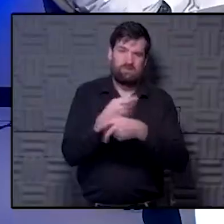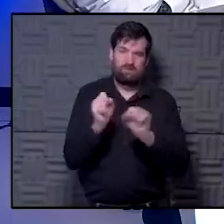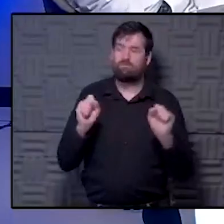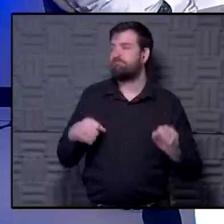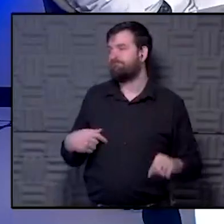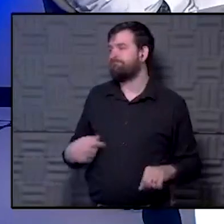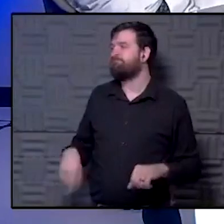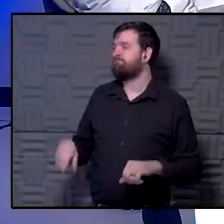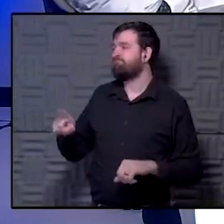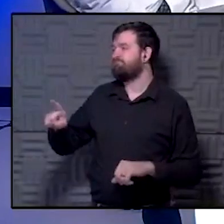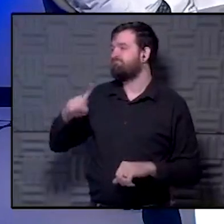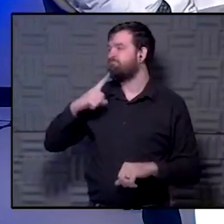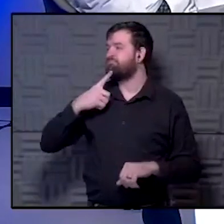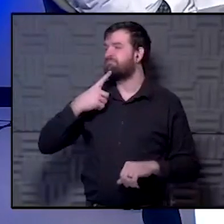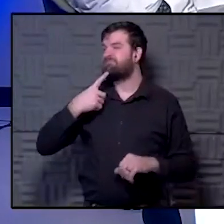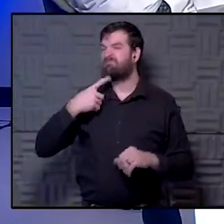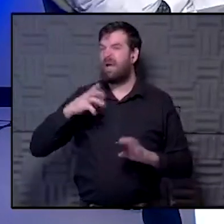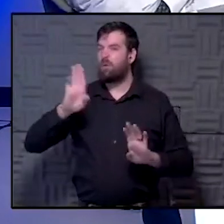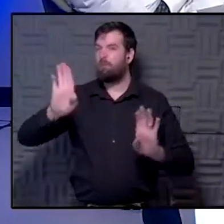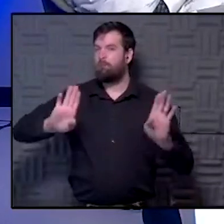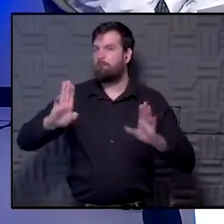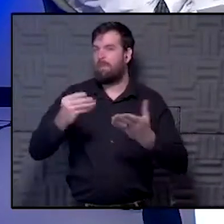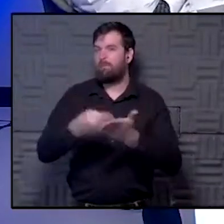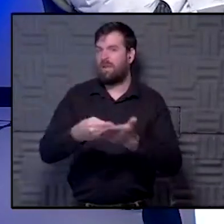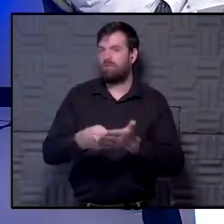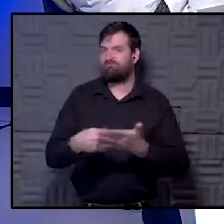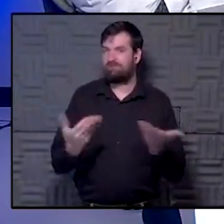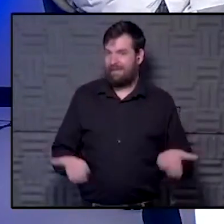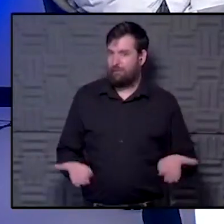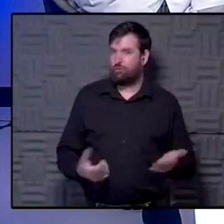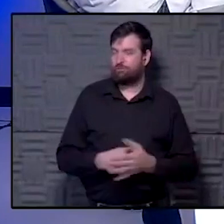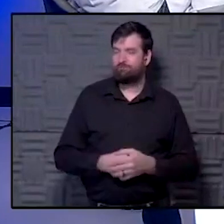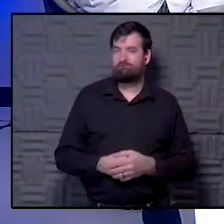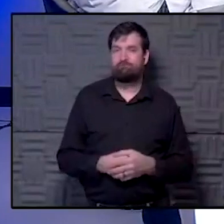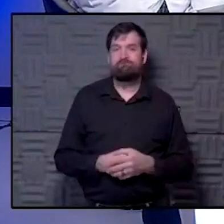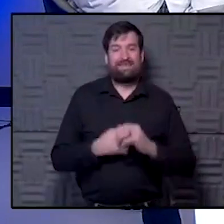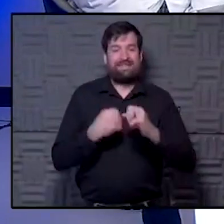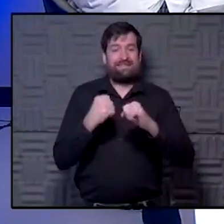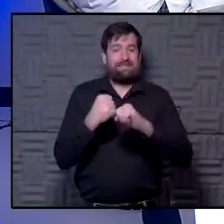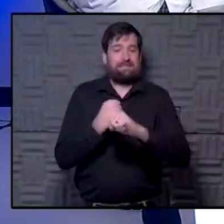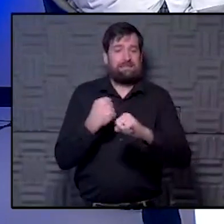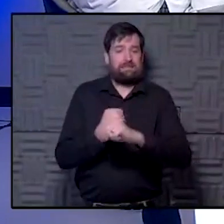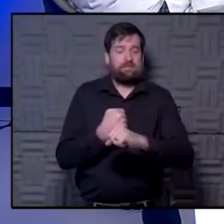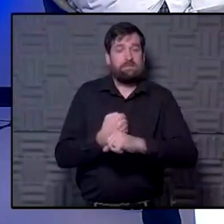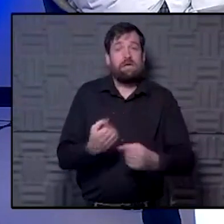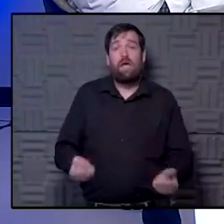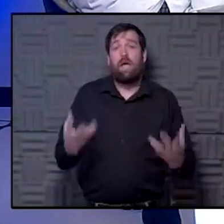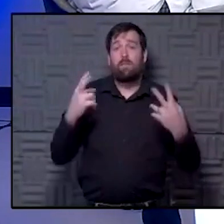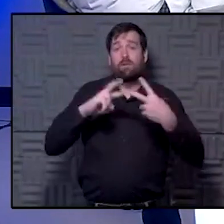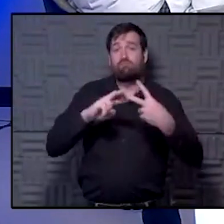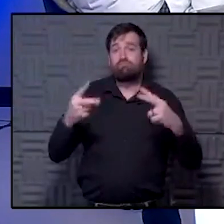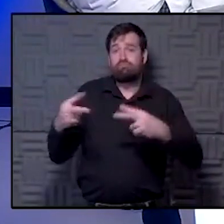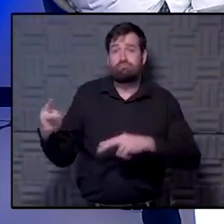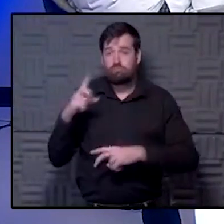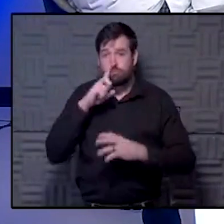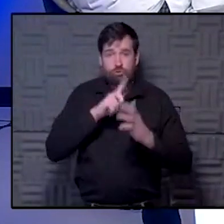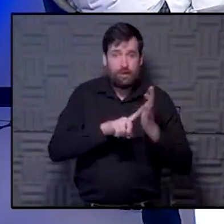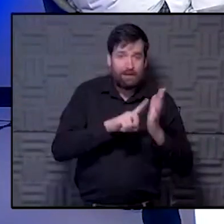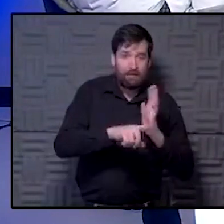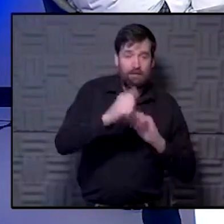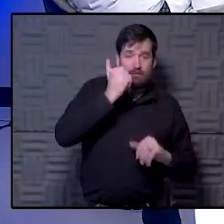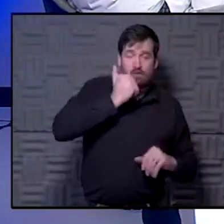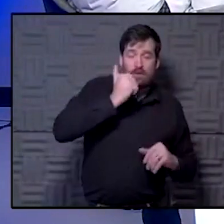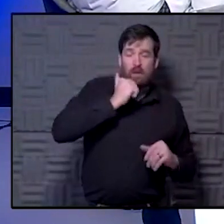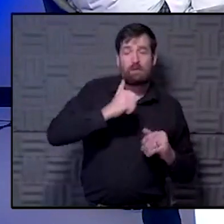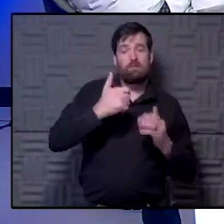I'd bet money it's here. Yeah. Statistically, it has to be. The number of isolates that we're sequencing per day or per